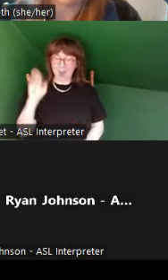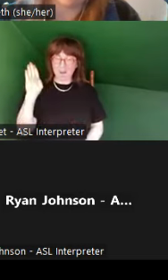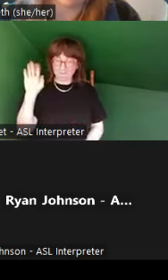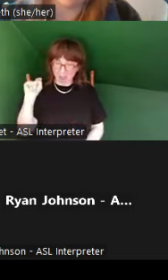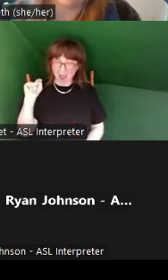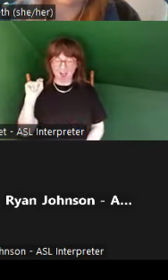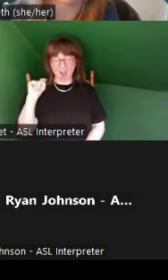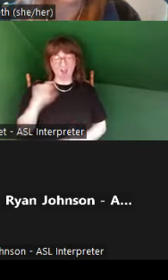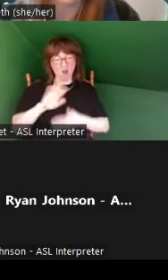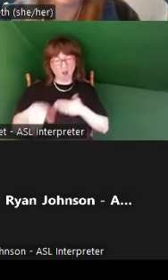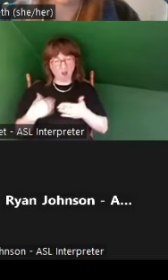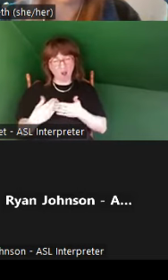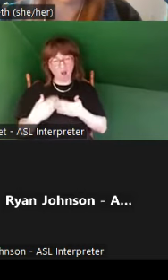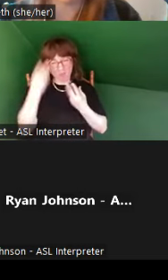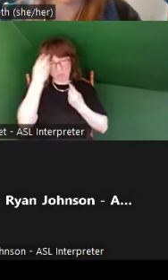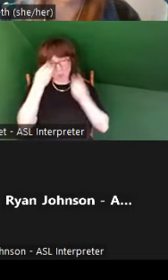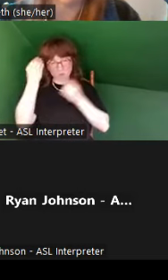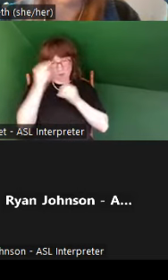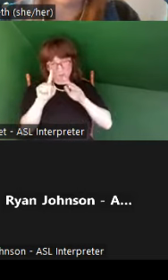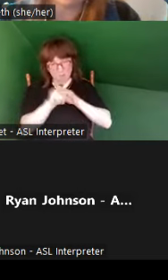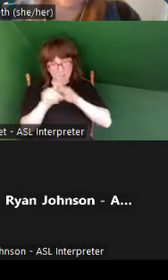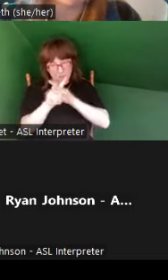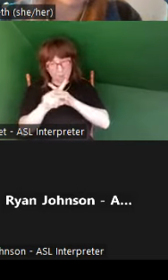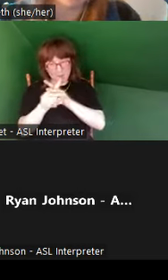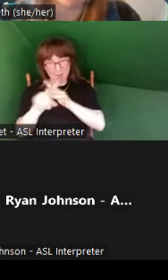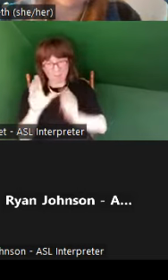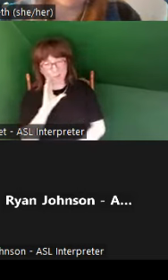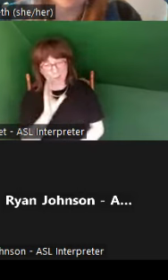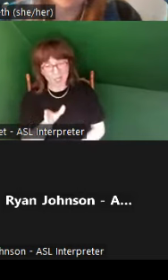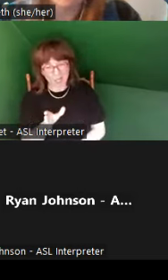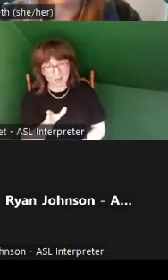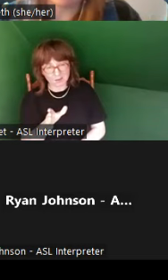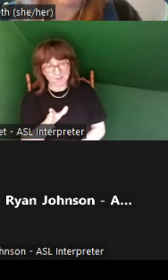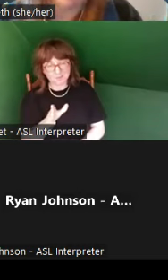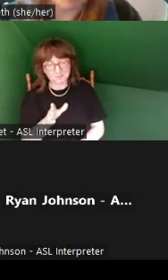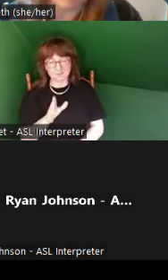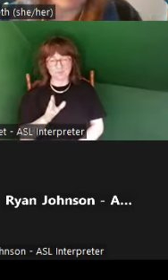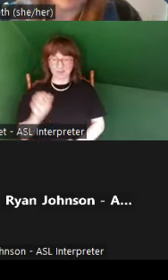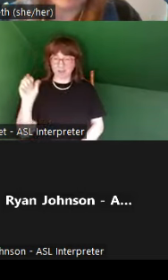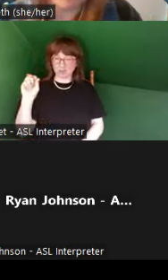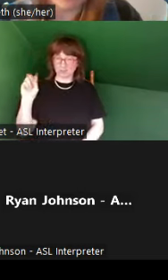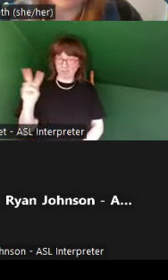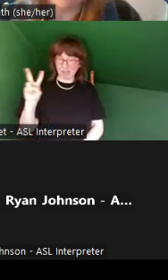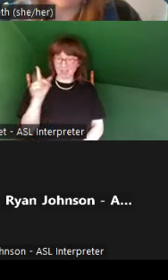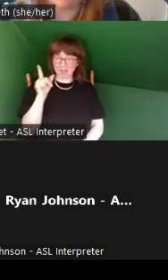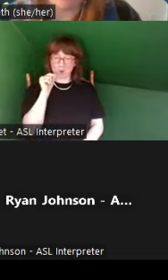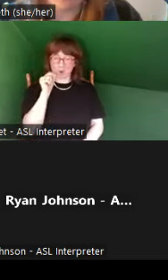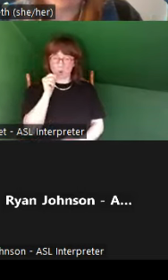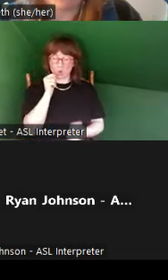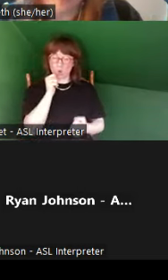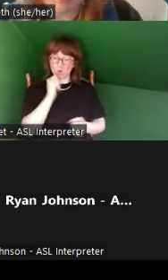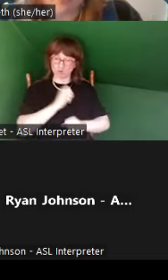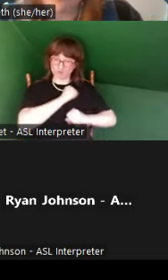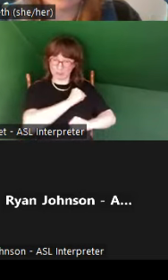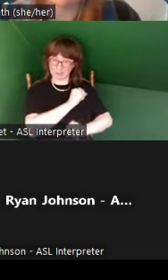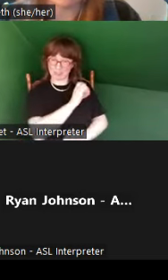that victim survivors who use that resistive violence often are navigating some really complex thoughts and feelings that